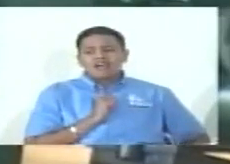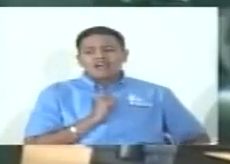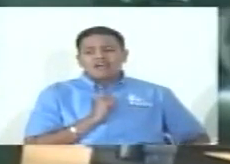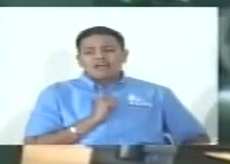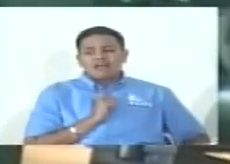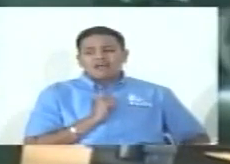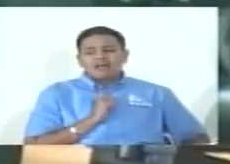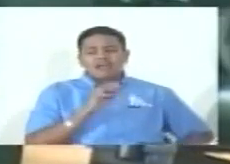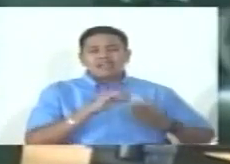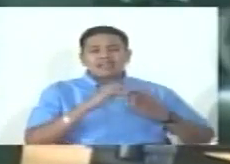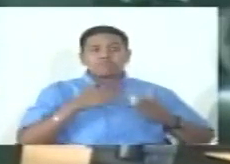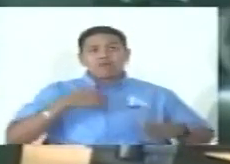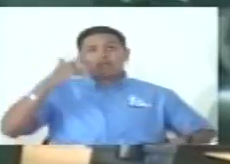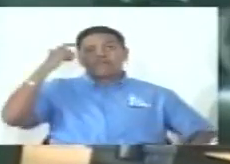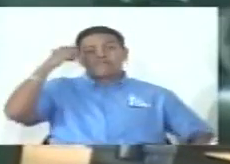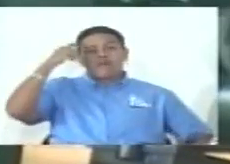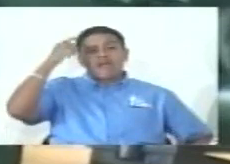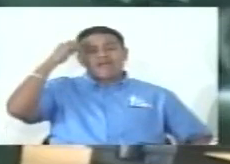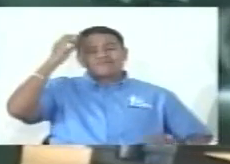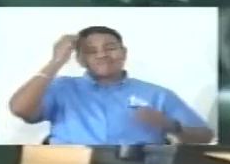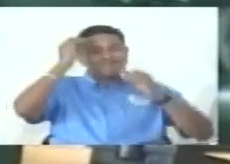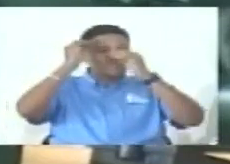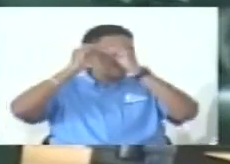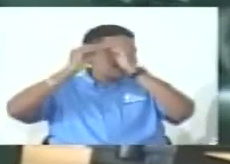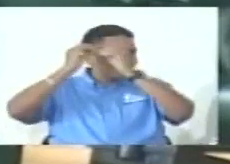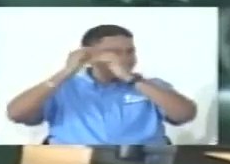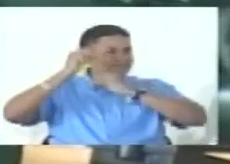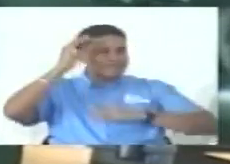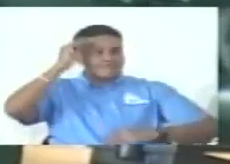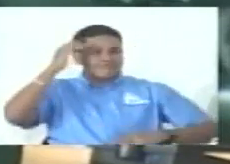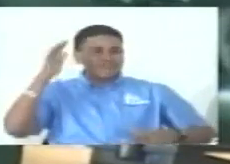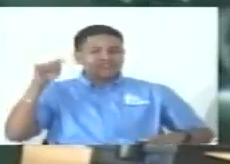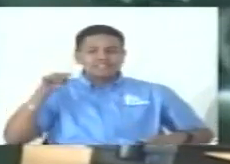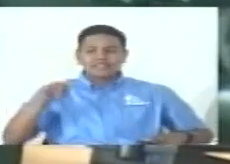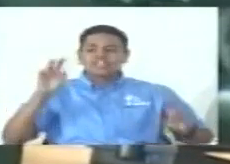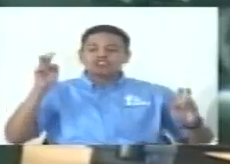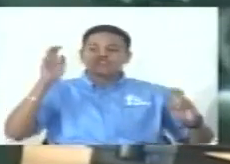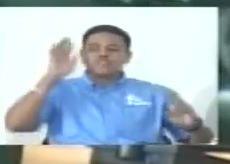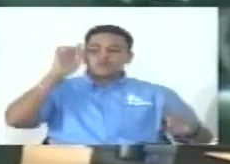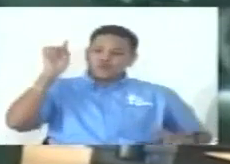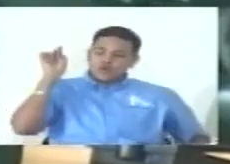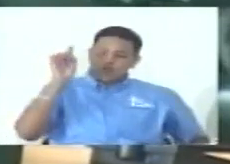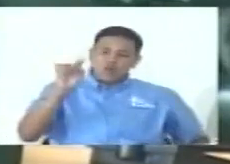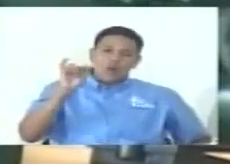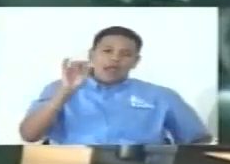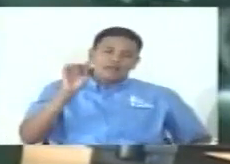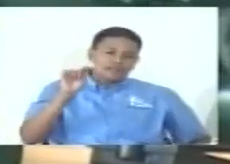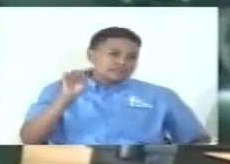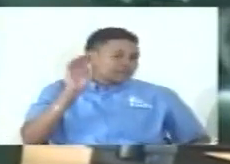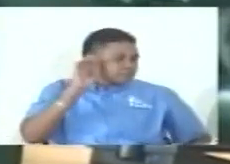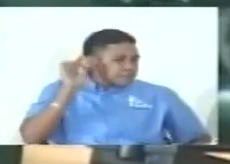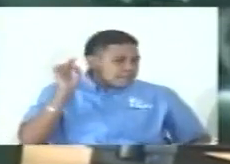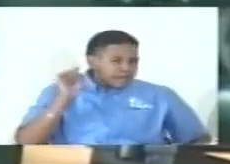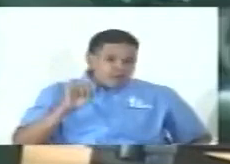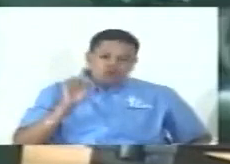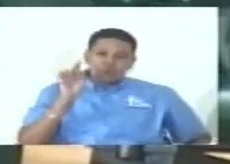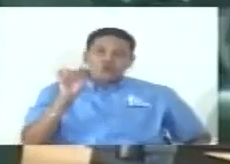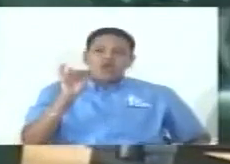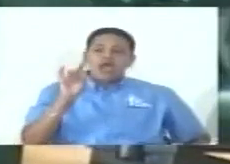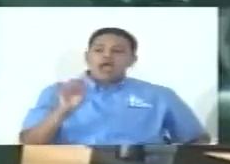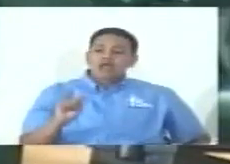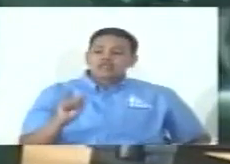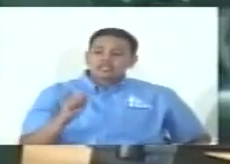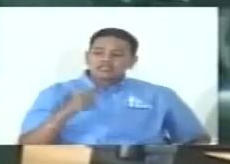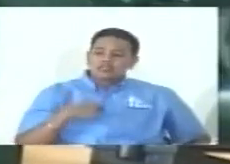my frame of mind that this issue is destined for the Industrial Disputes Tribunal. So we broke